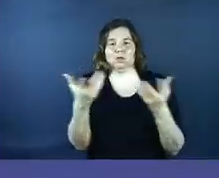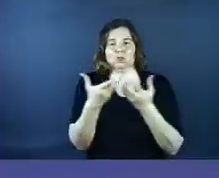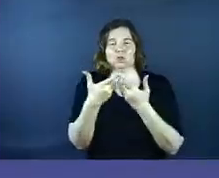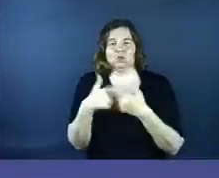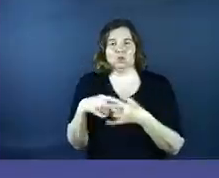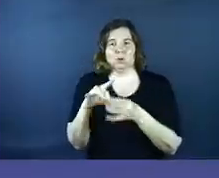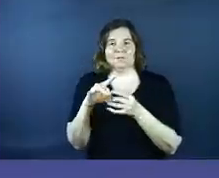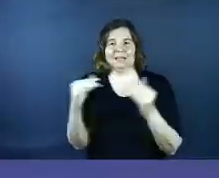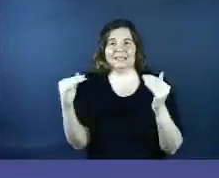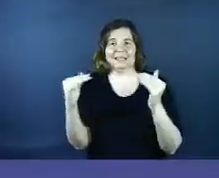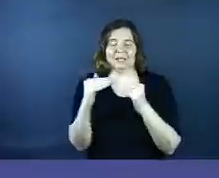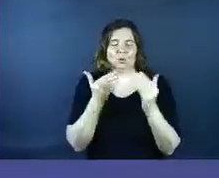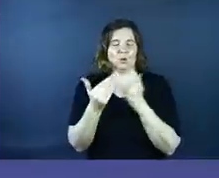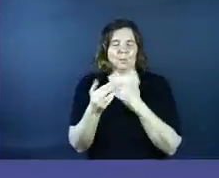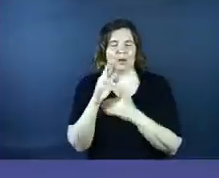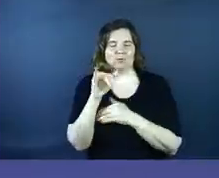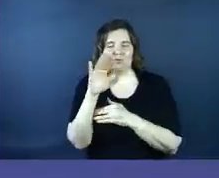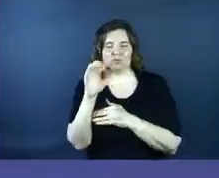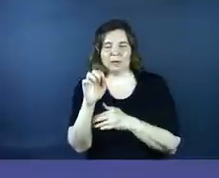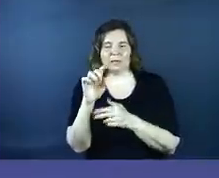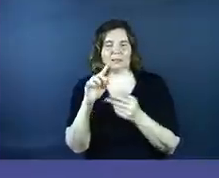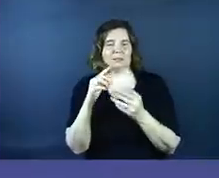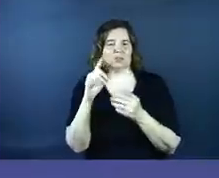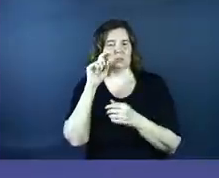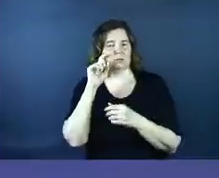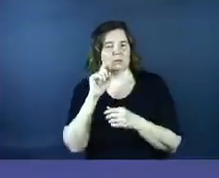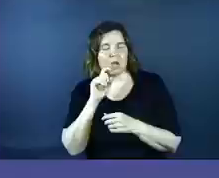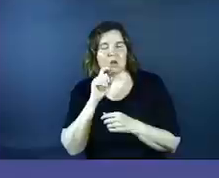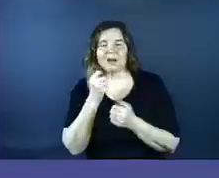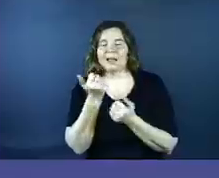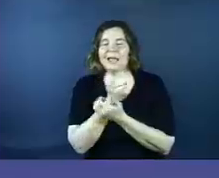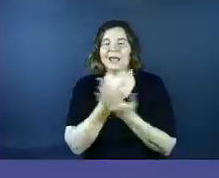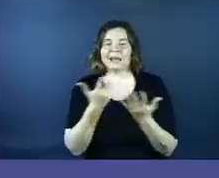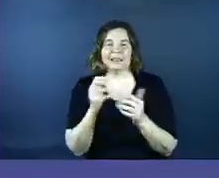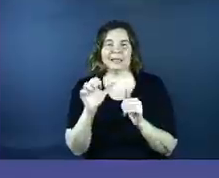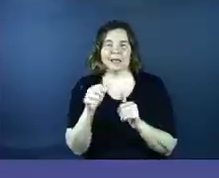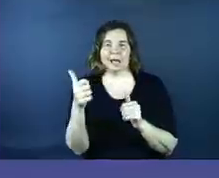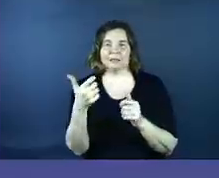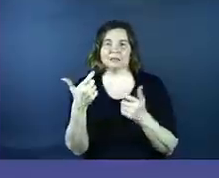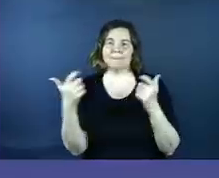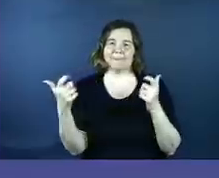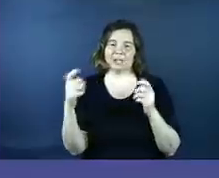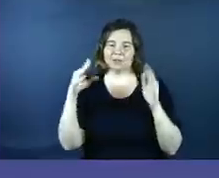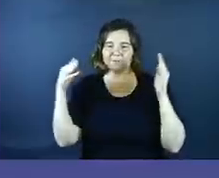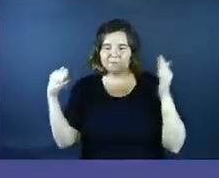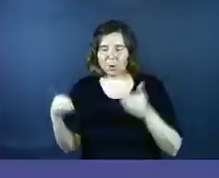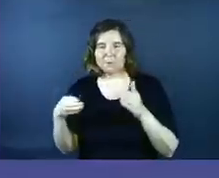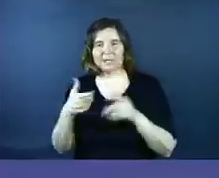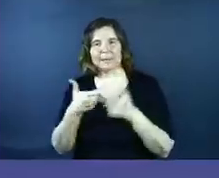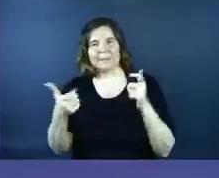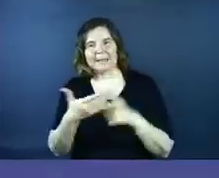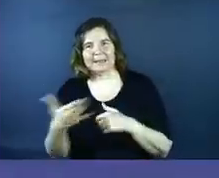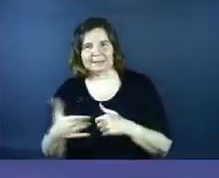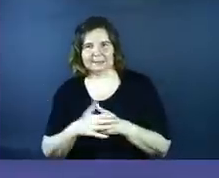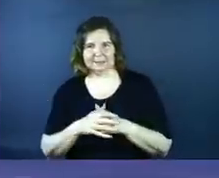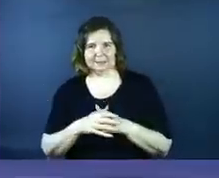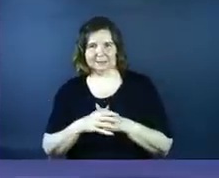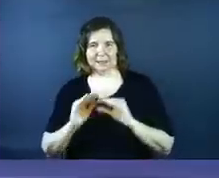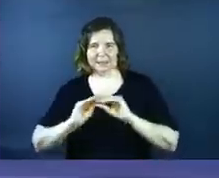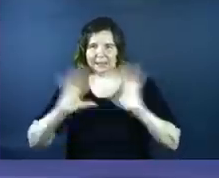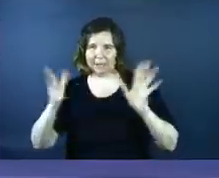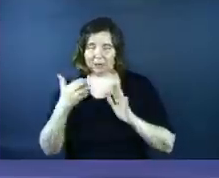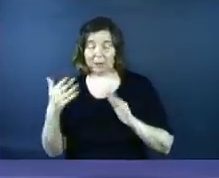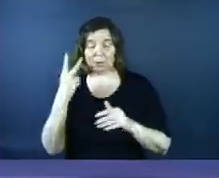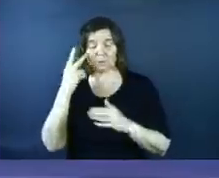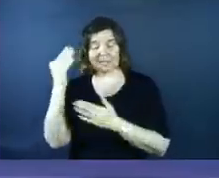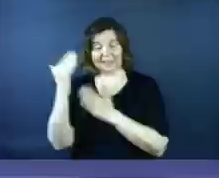and equal, no matter their race, no matter their gender, anything else. Major on the majors is what he told us. And when you see